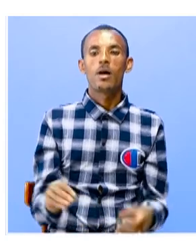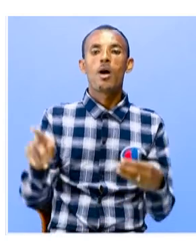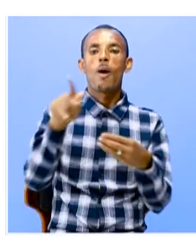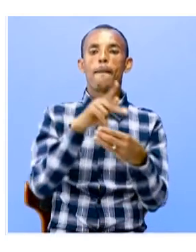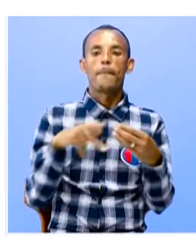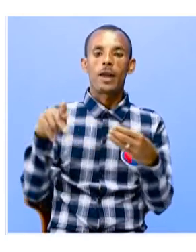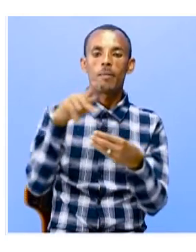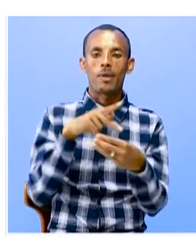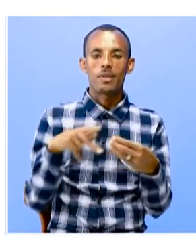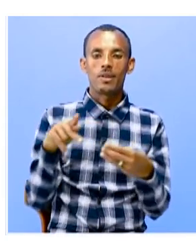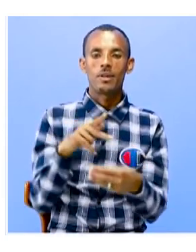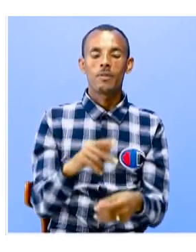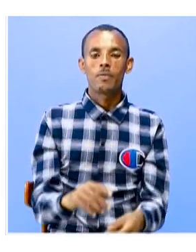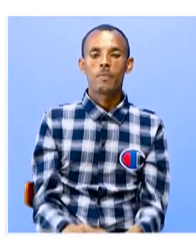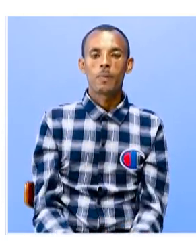perimeter